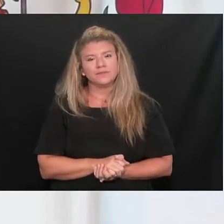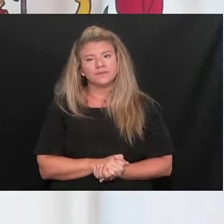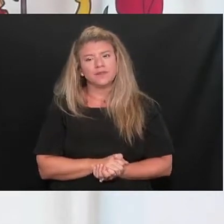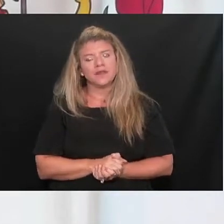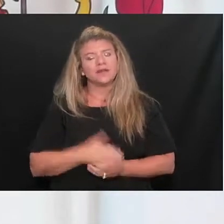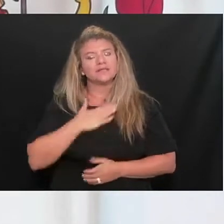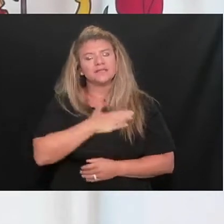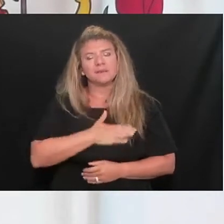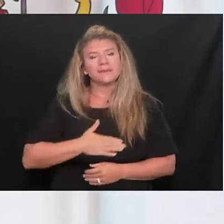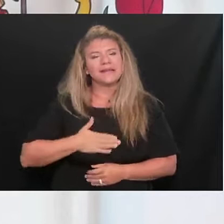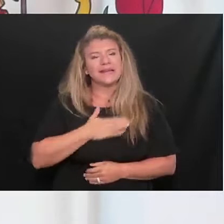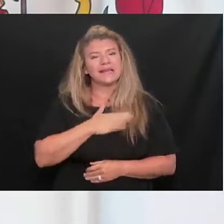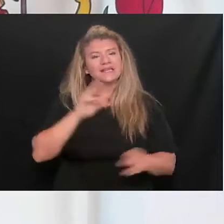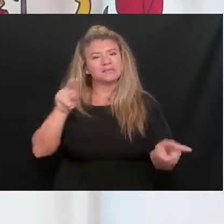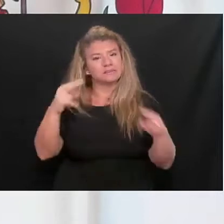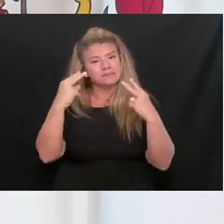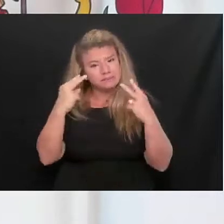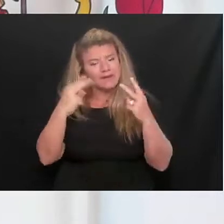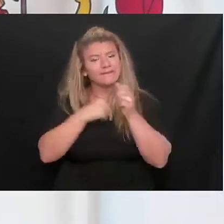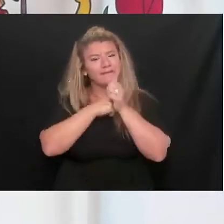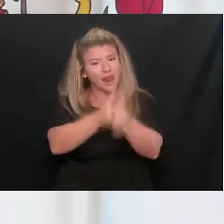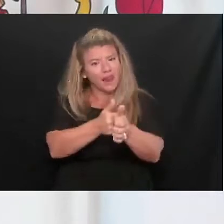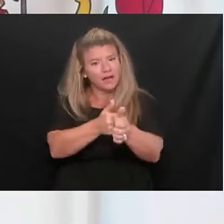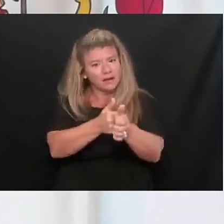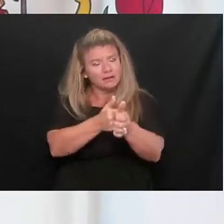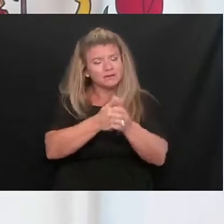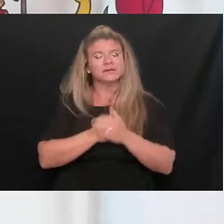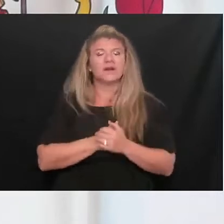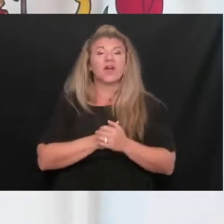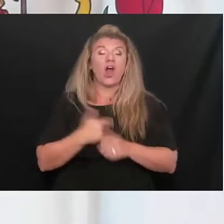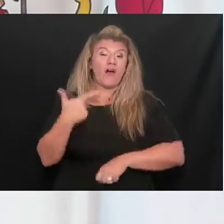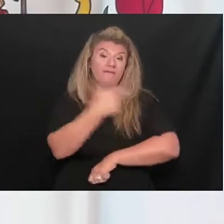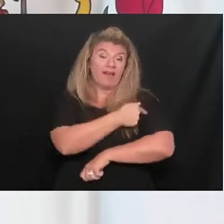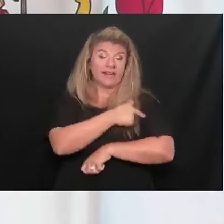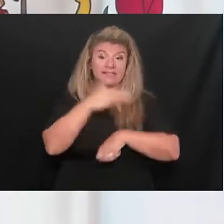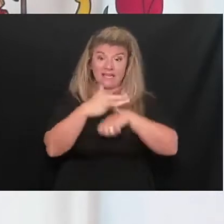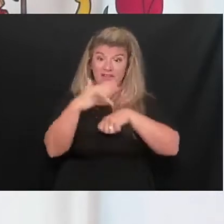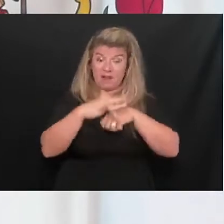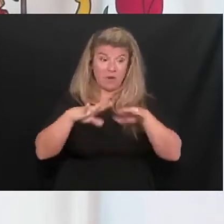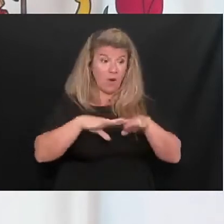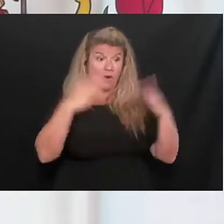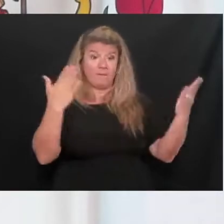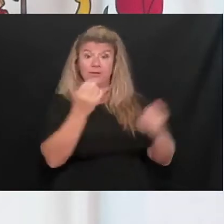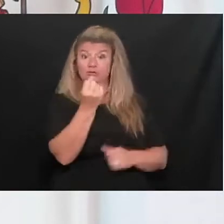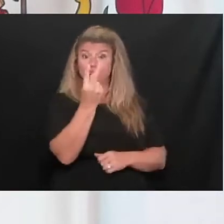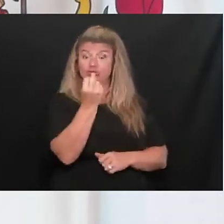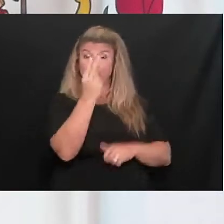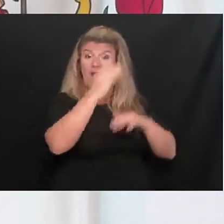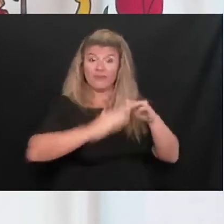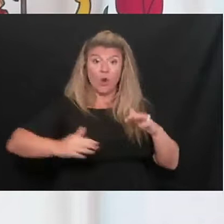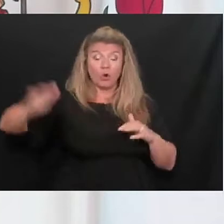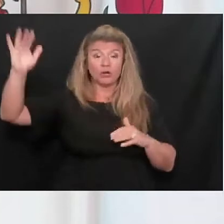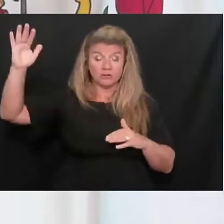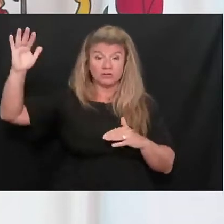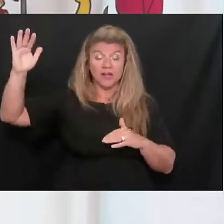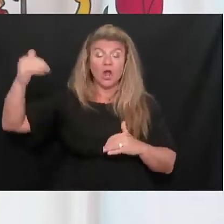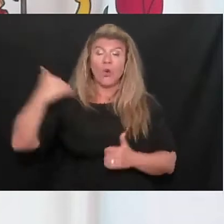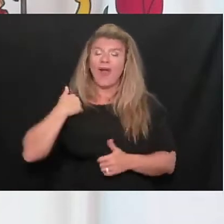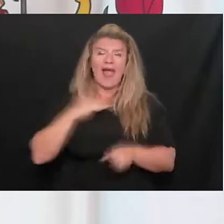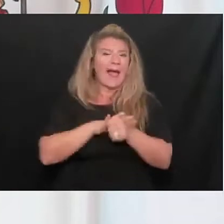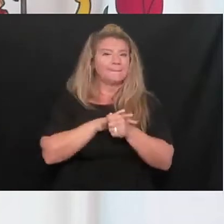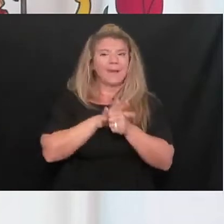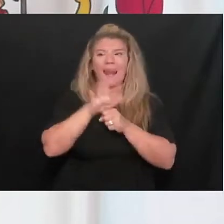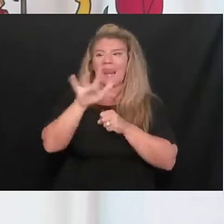take our advice, please. Our vaccine eligibility is for 12 years old and older. We've got plenty